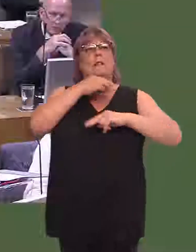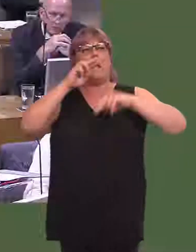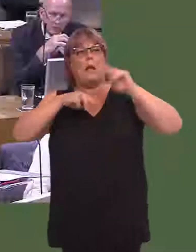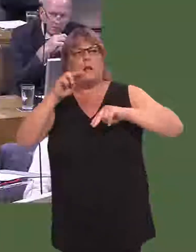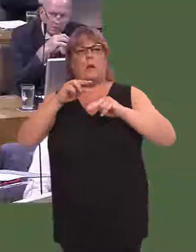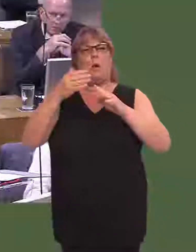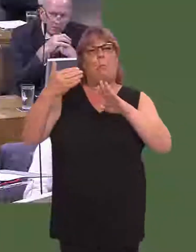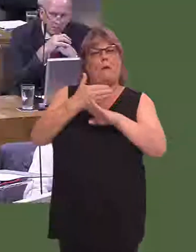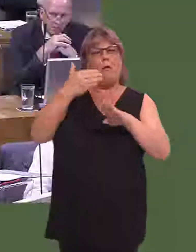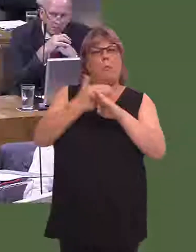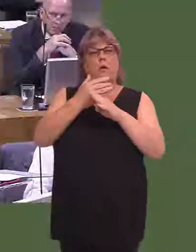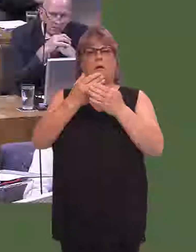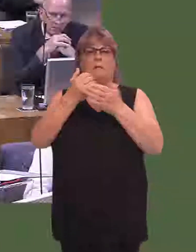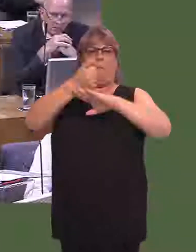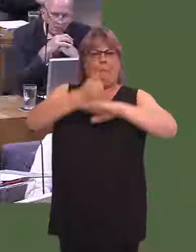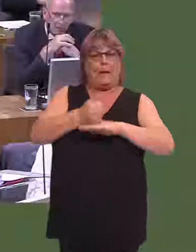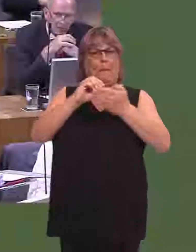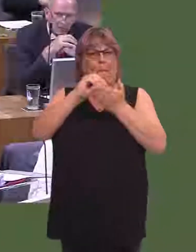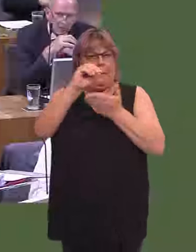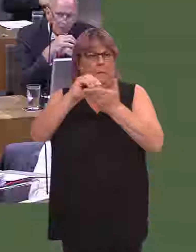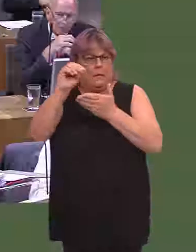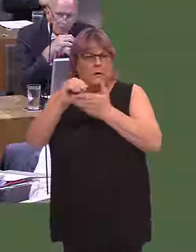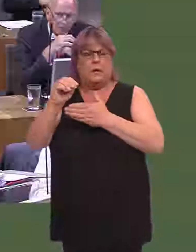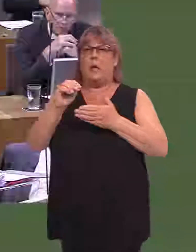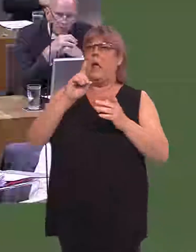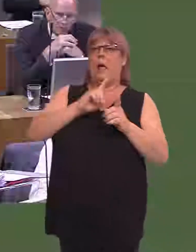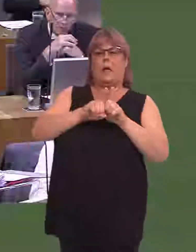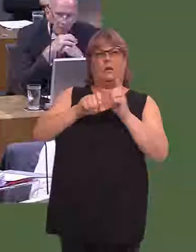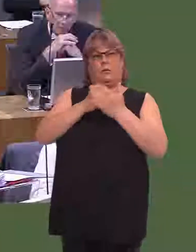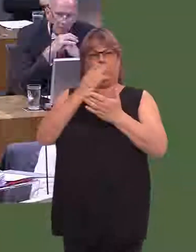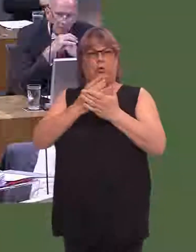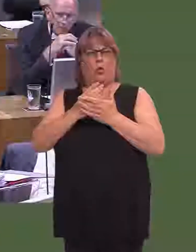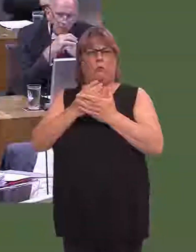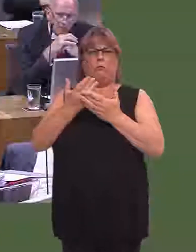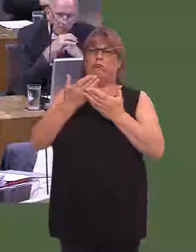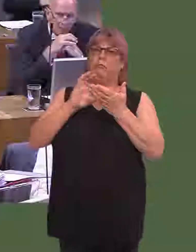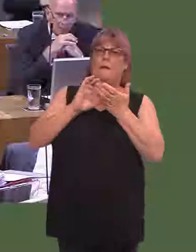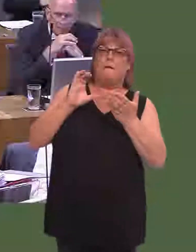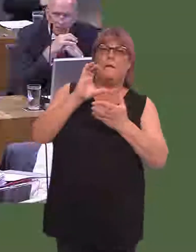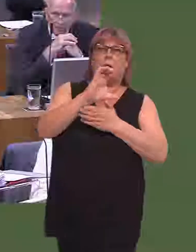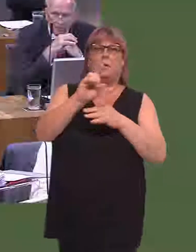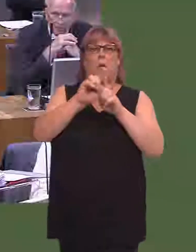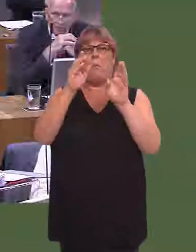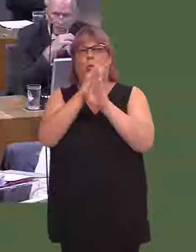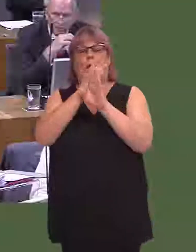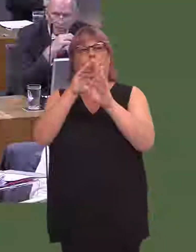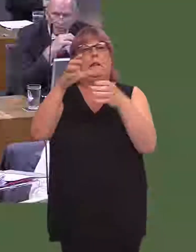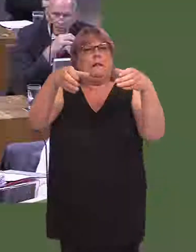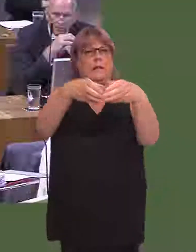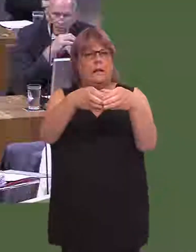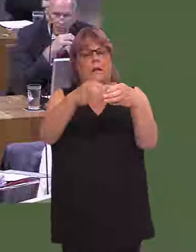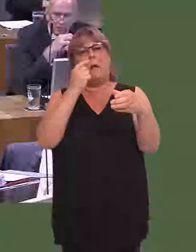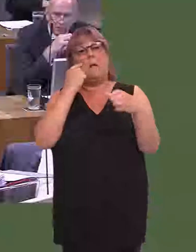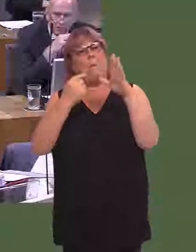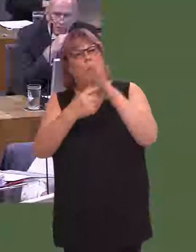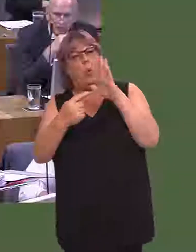whole life costing and performance-related rate-based payments, whilst ensuring that new investment is classified to the private sector. Hugely important issue, of